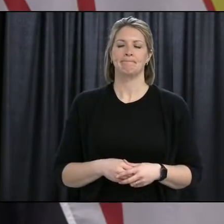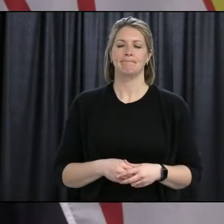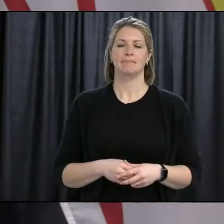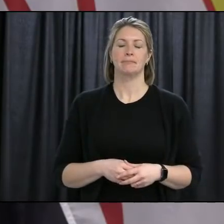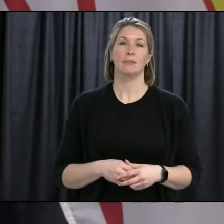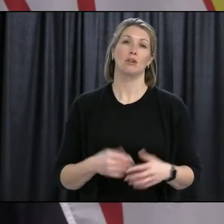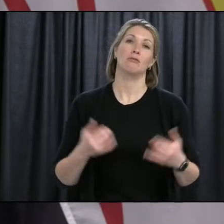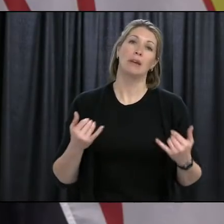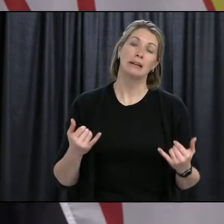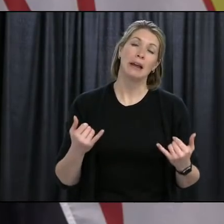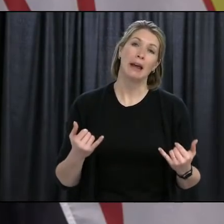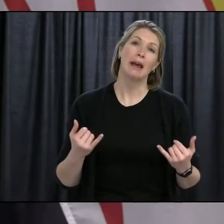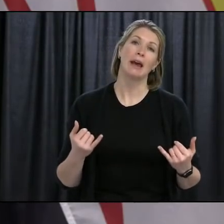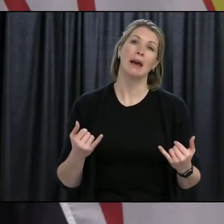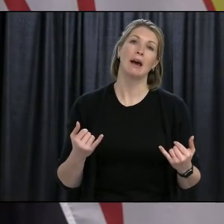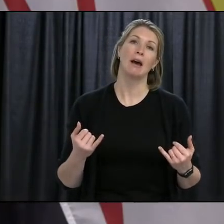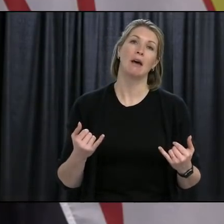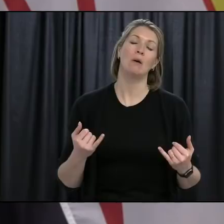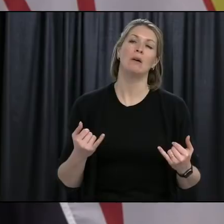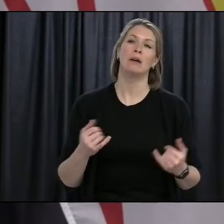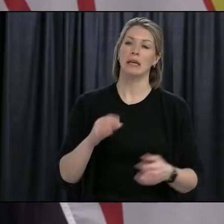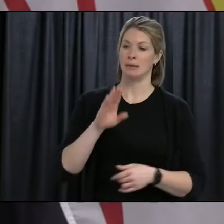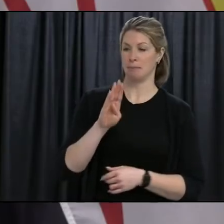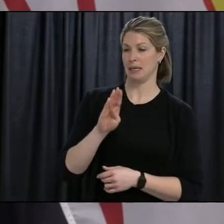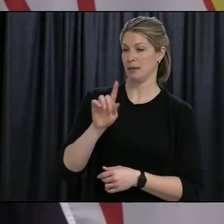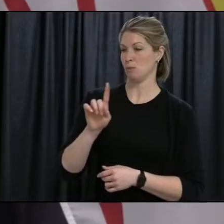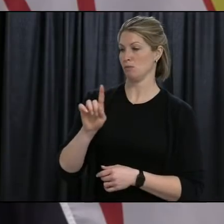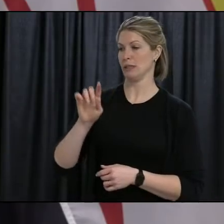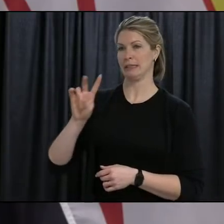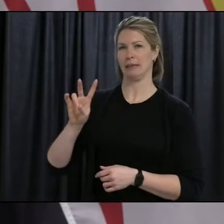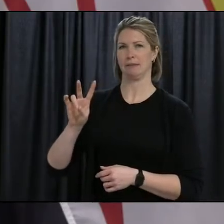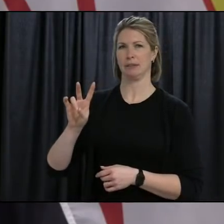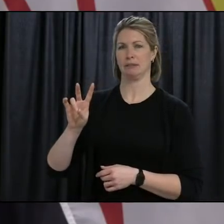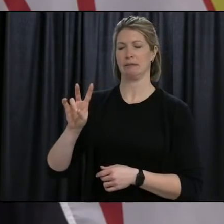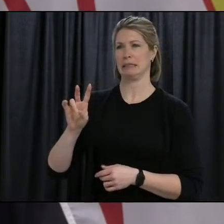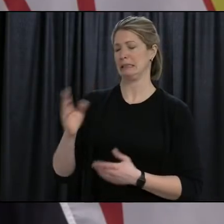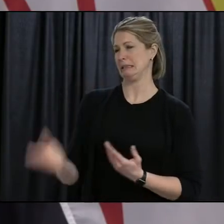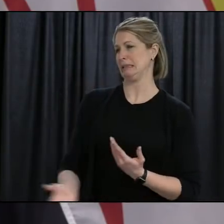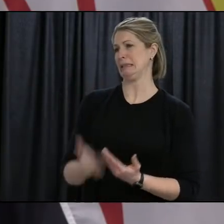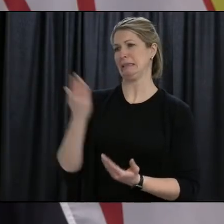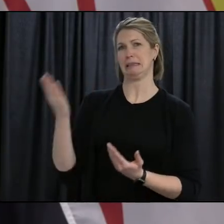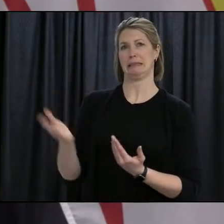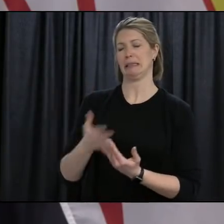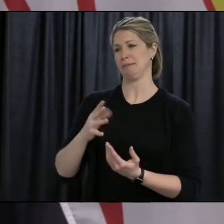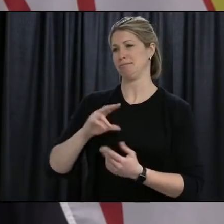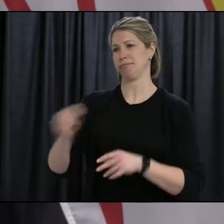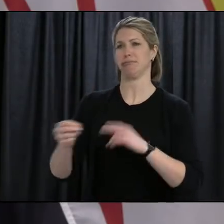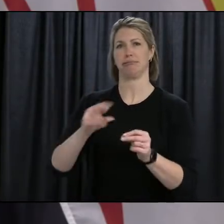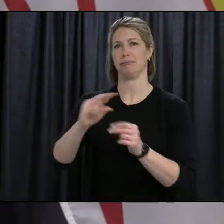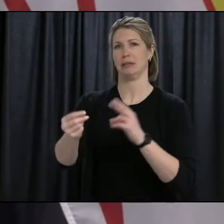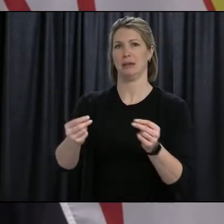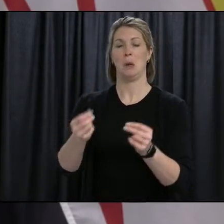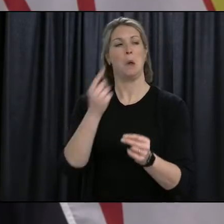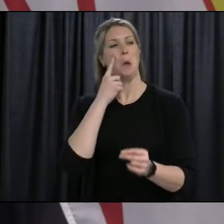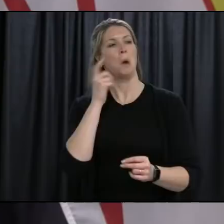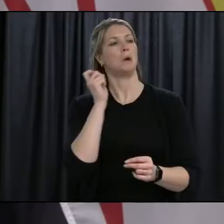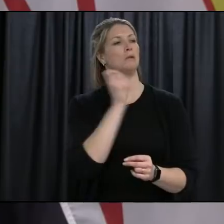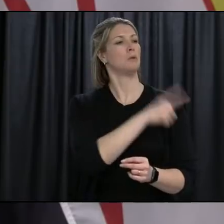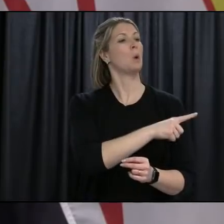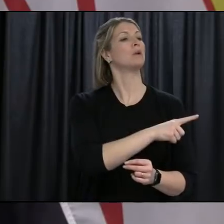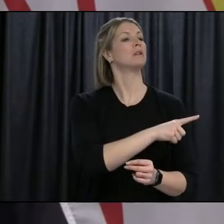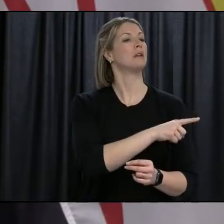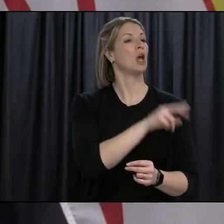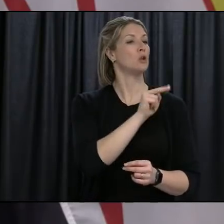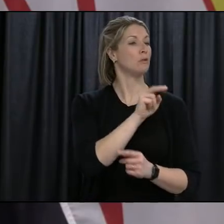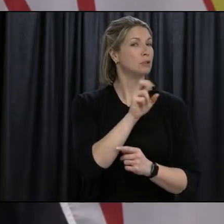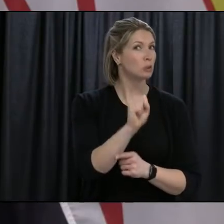right now, with the concern with the variant, and as we see more places on the mainland open up, we're going to see more spread of